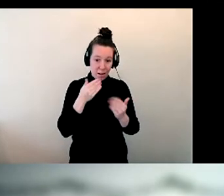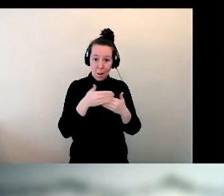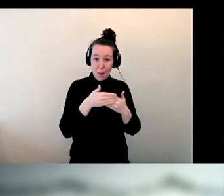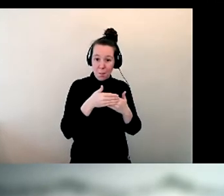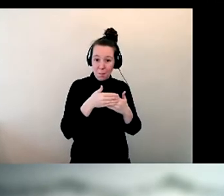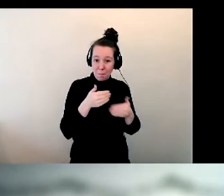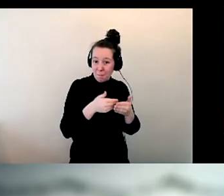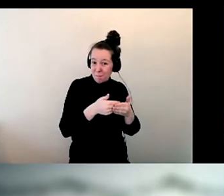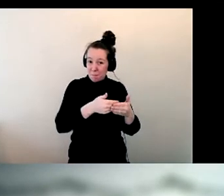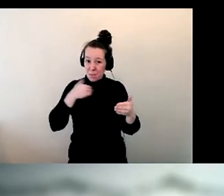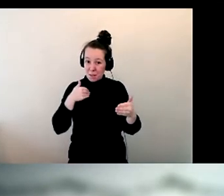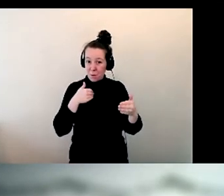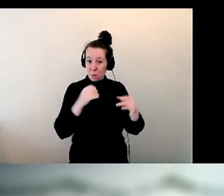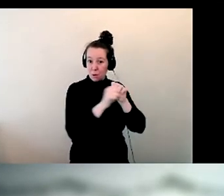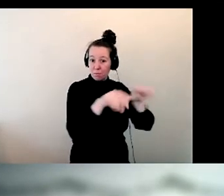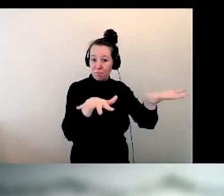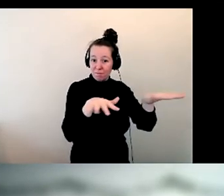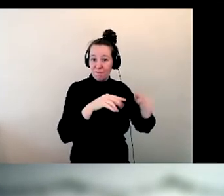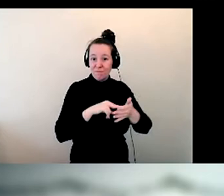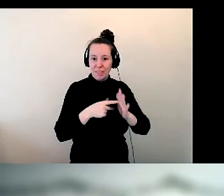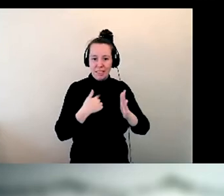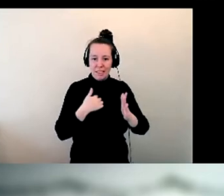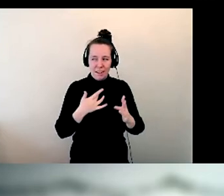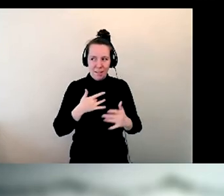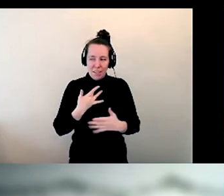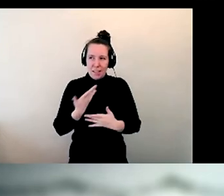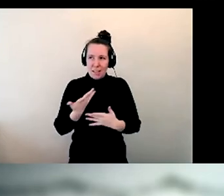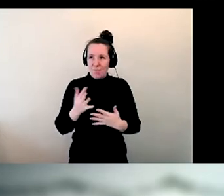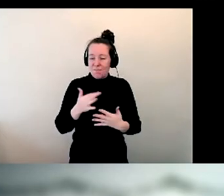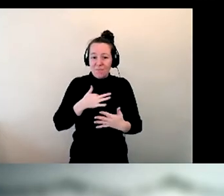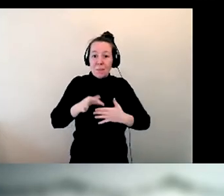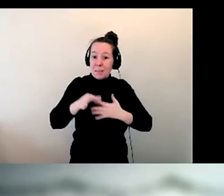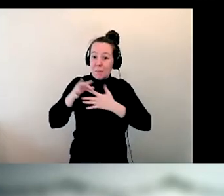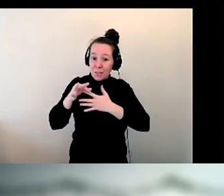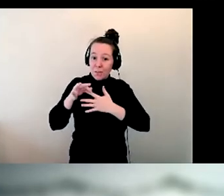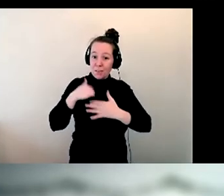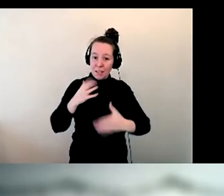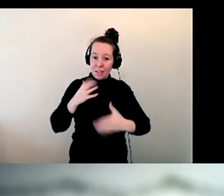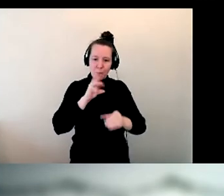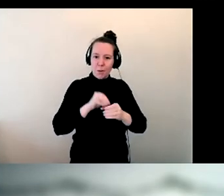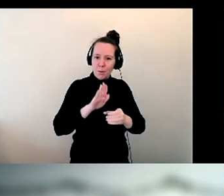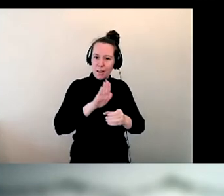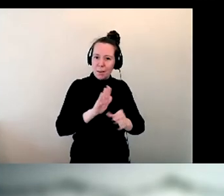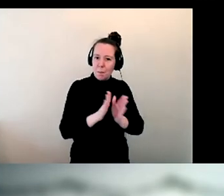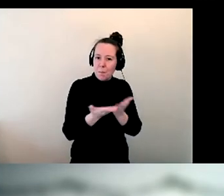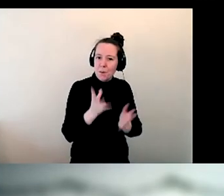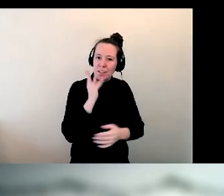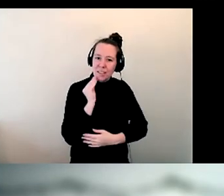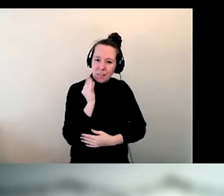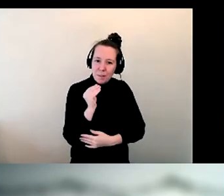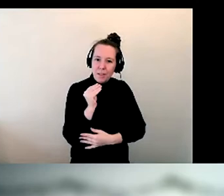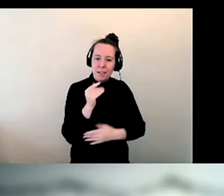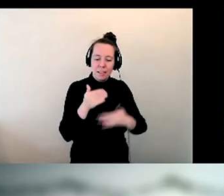feel almost like honored to be included as like someone that they've chosen to share this with before they share it, you know,